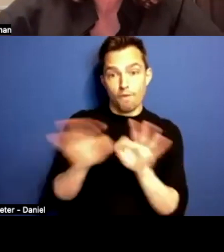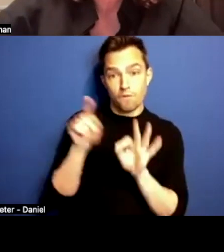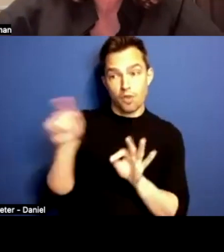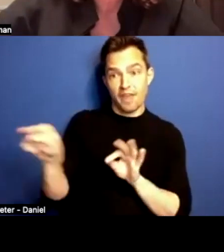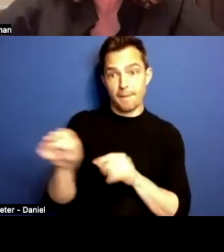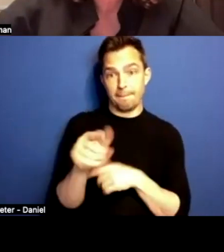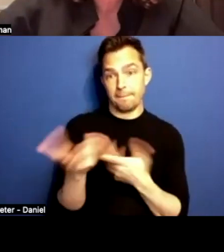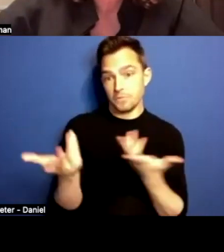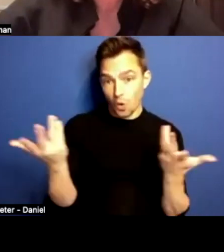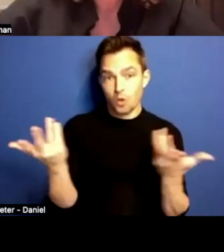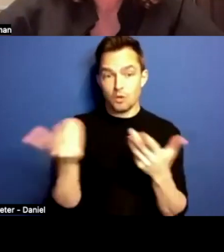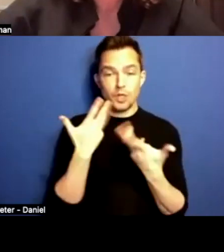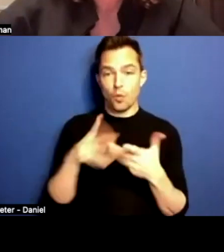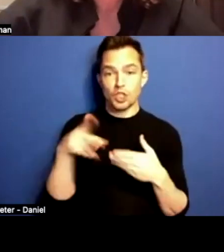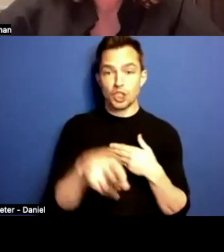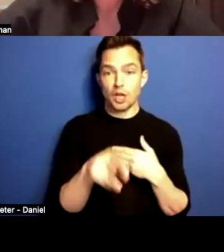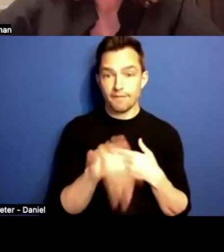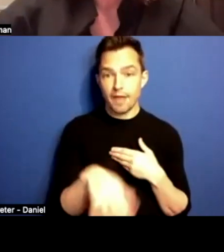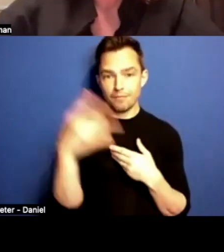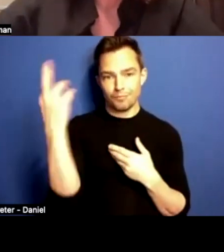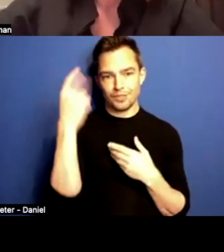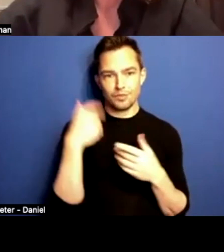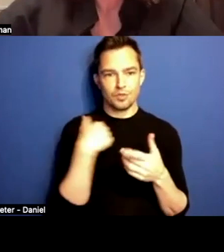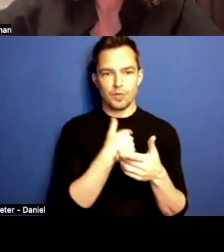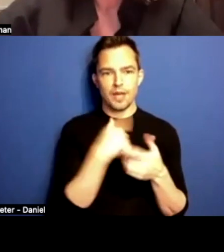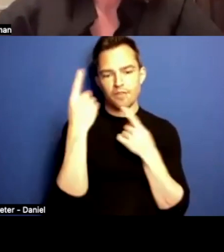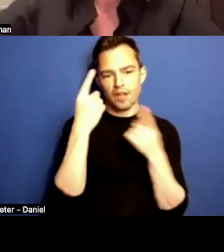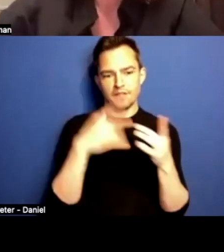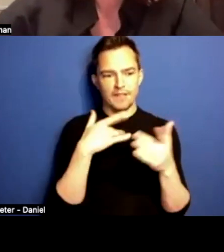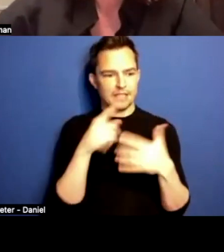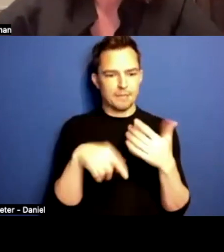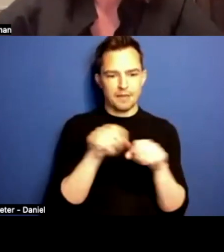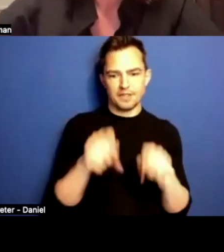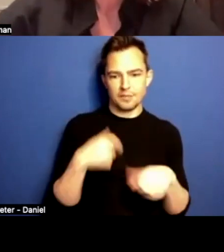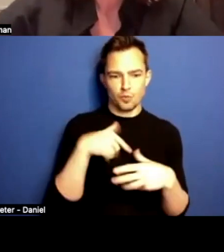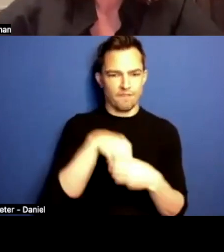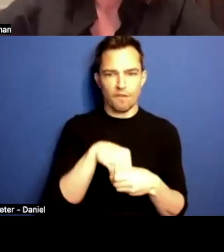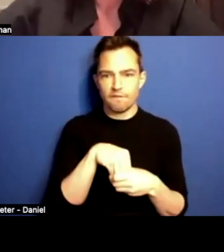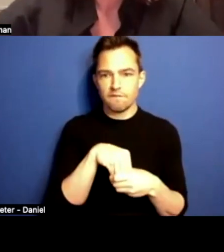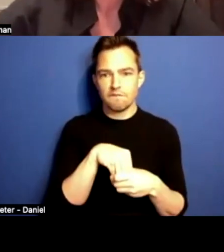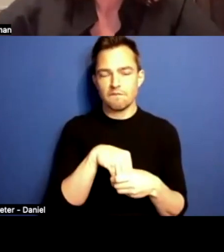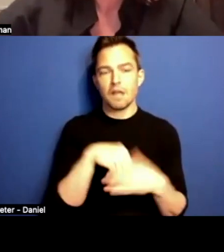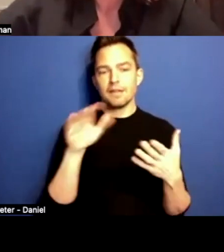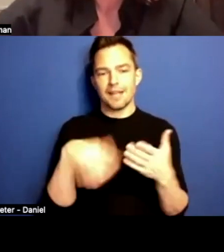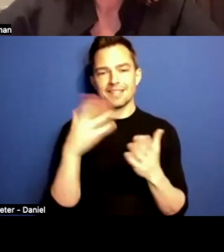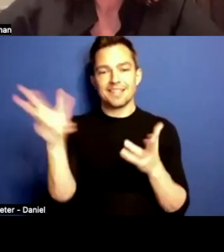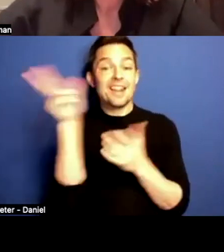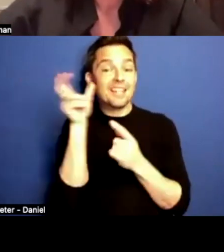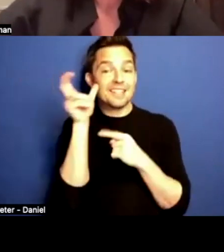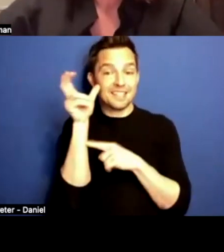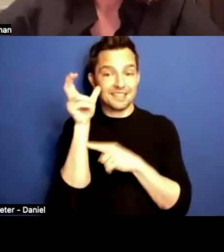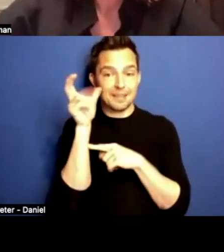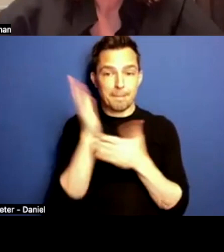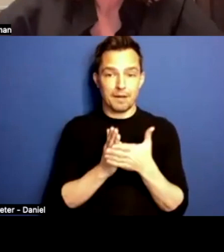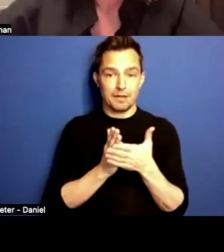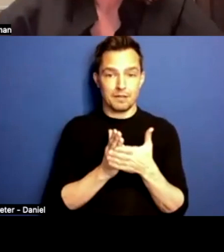that off because we have thoughts and feelings about the systems that we're a part of. Right, that's the listening. And, I